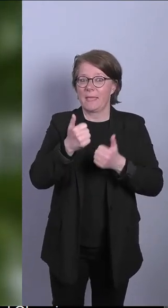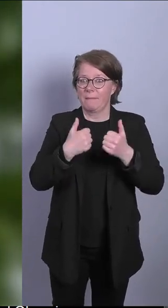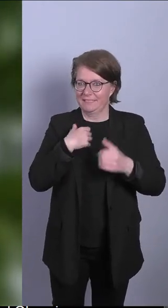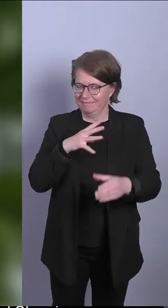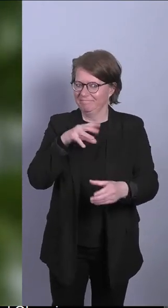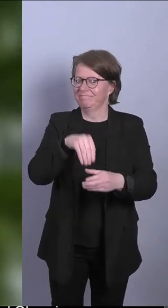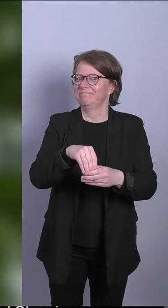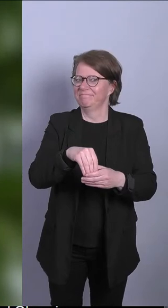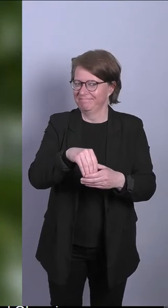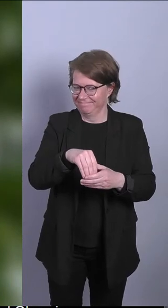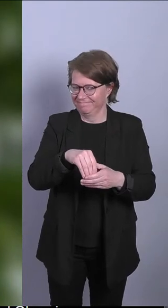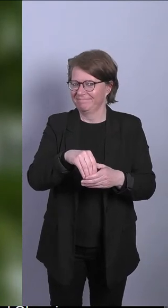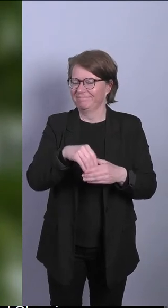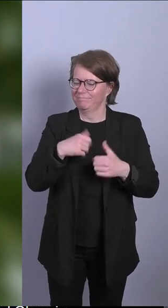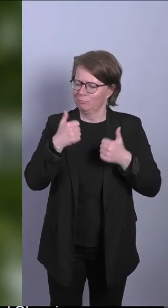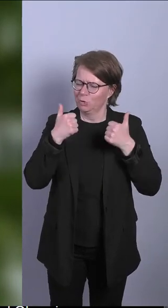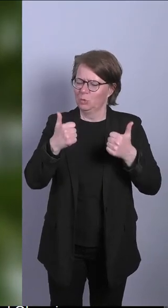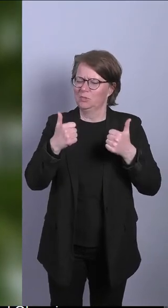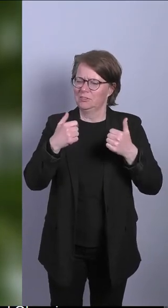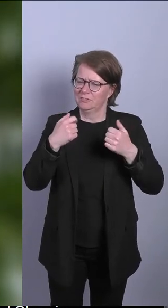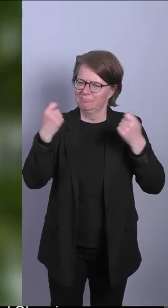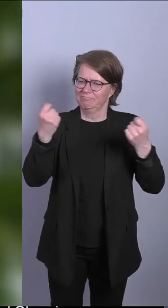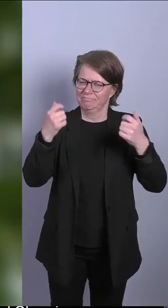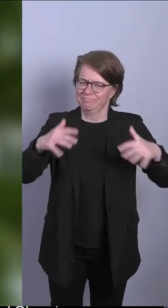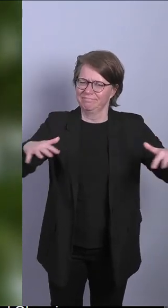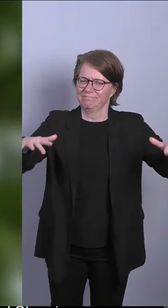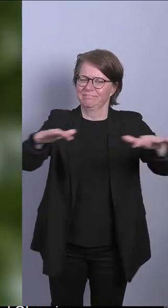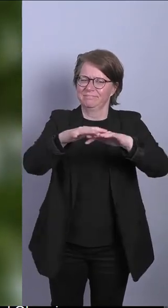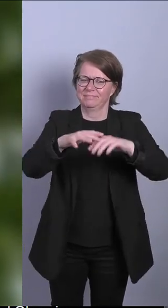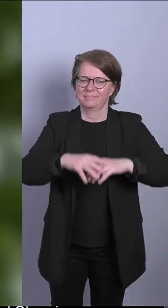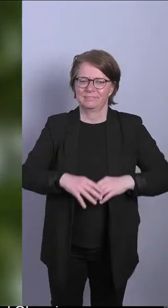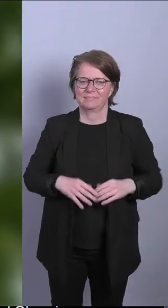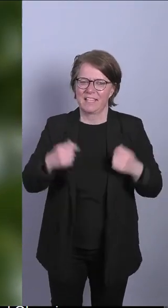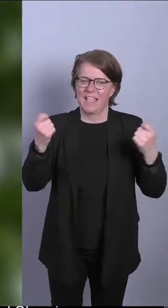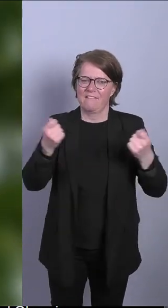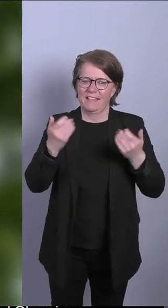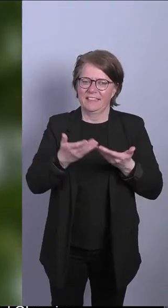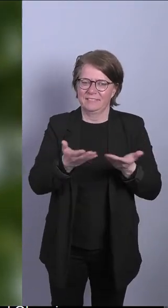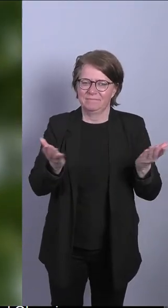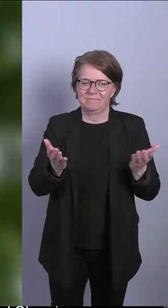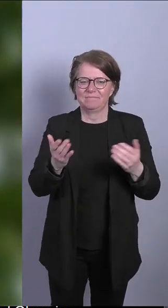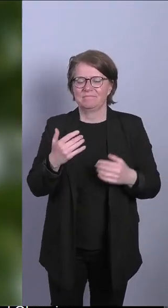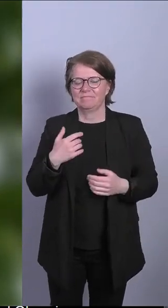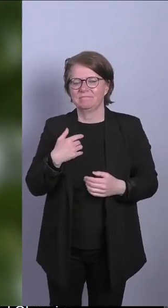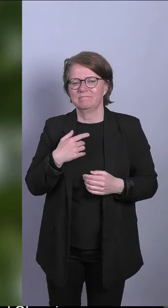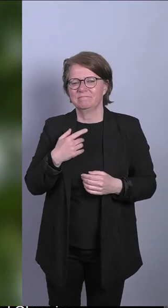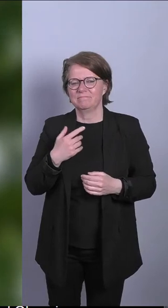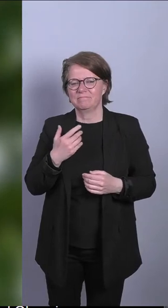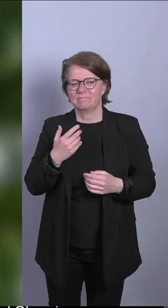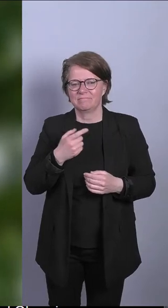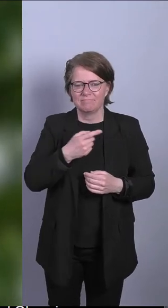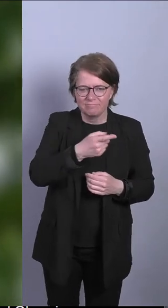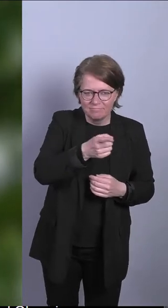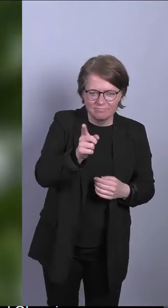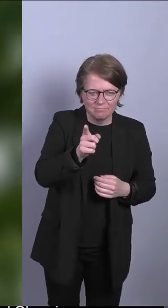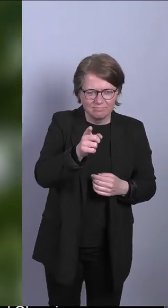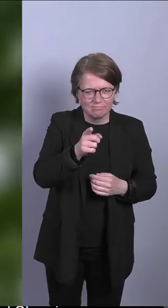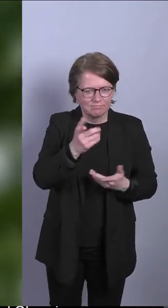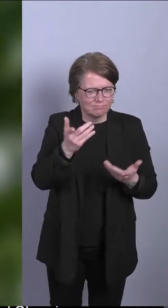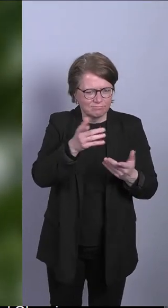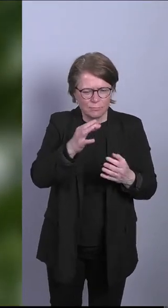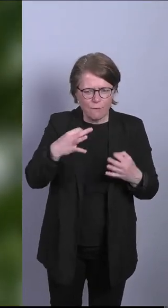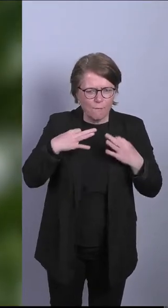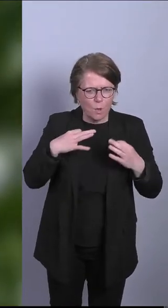Special Olympics, and I'm really looking forward to meet many of the volunteers, because without you, just like